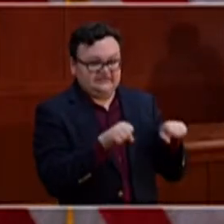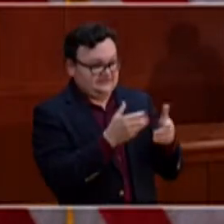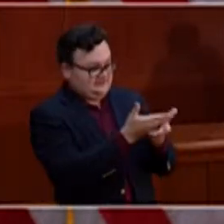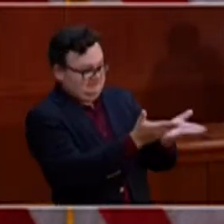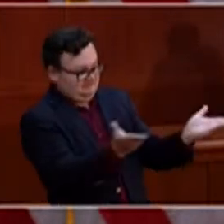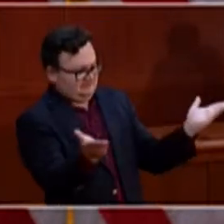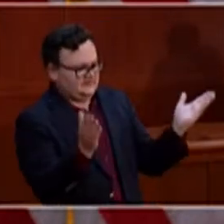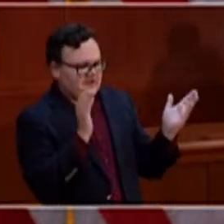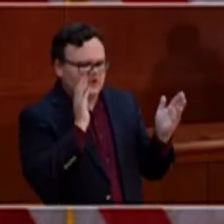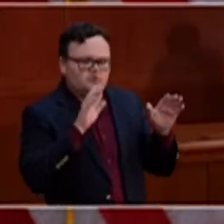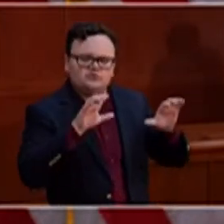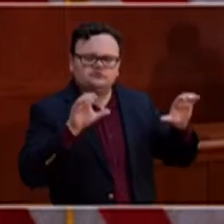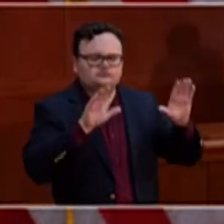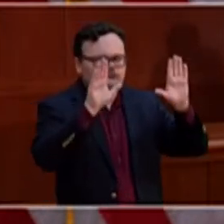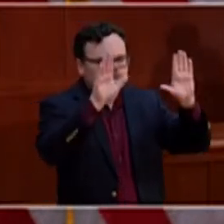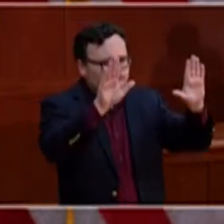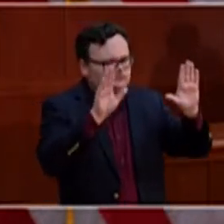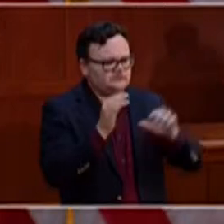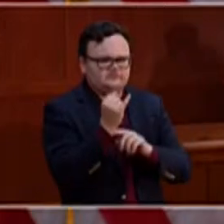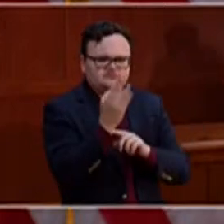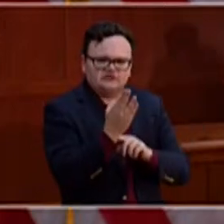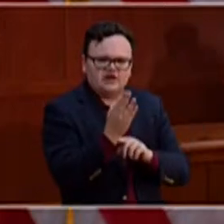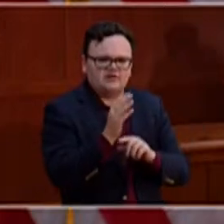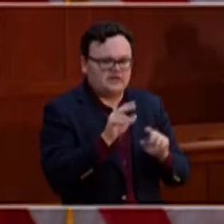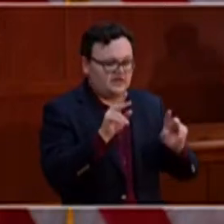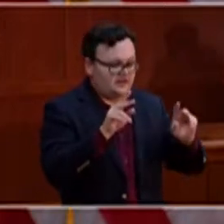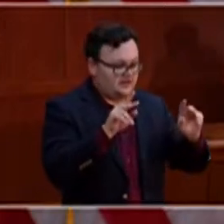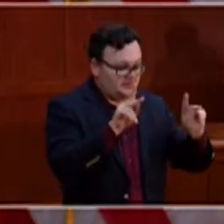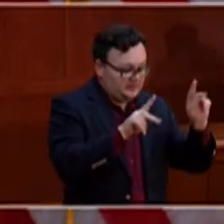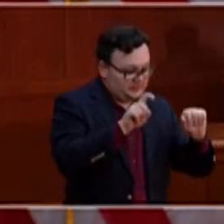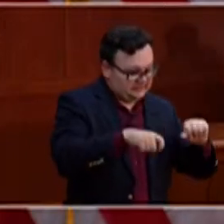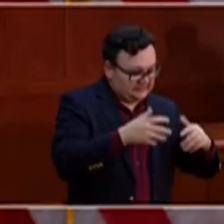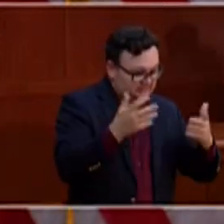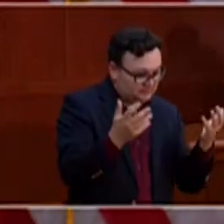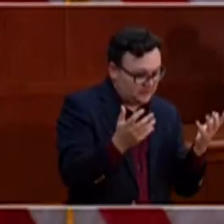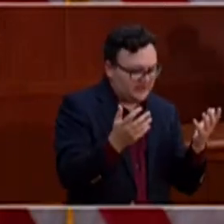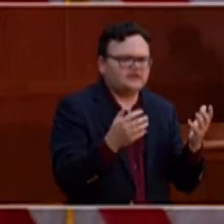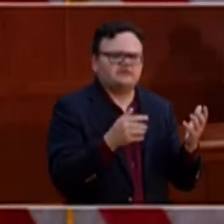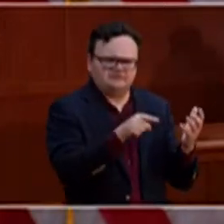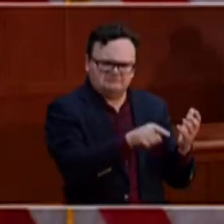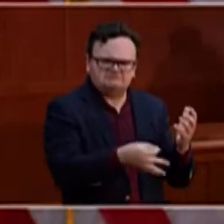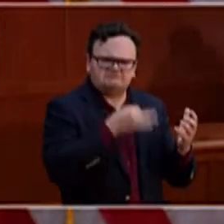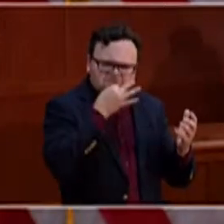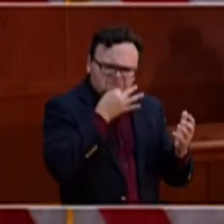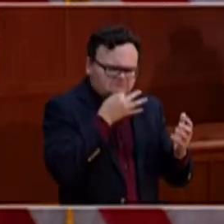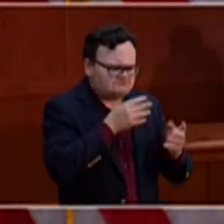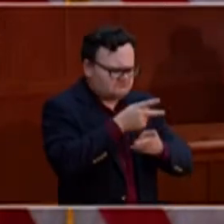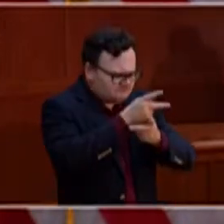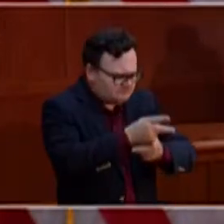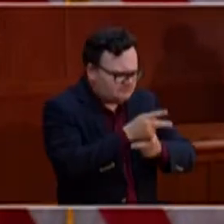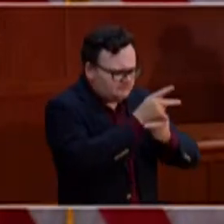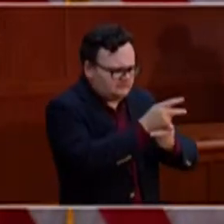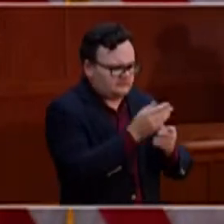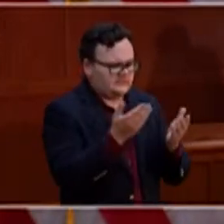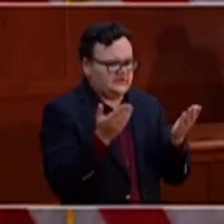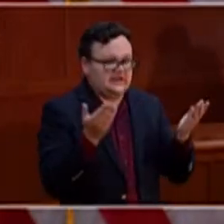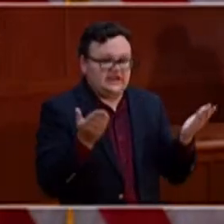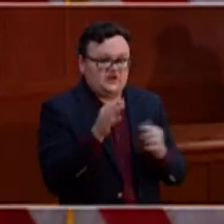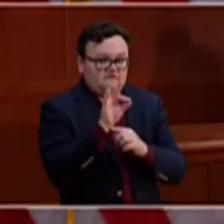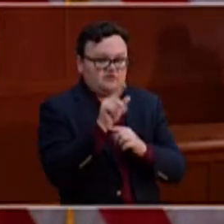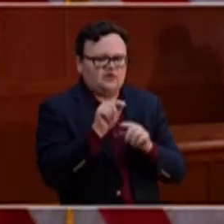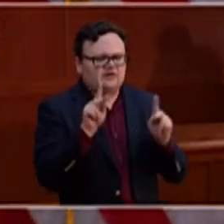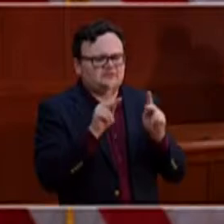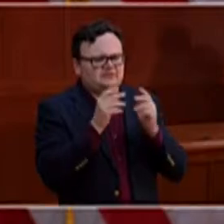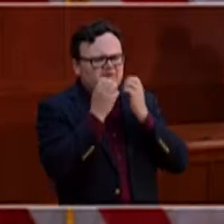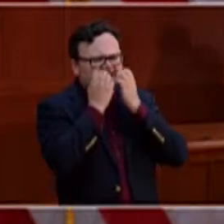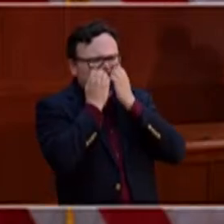demand. And I think that Floridians, I think there's a lot of anxiety and fear out there,